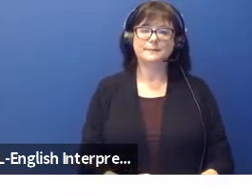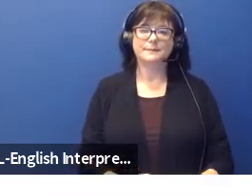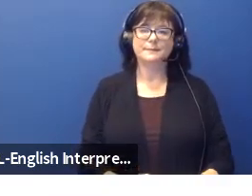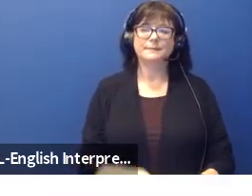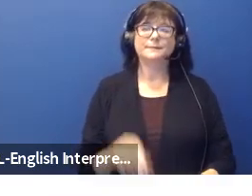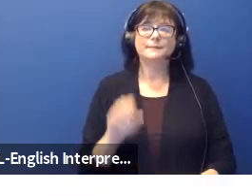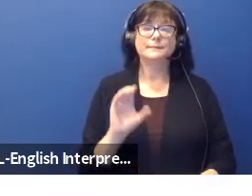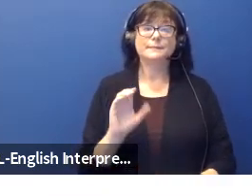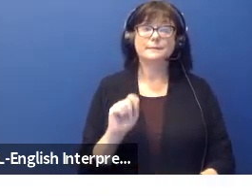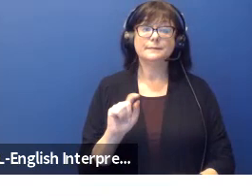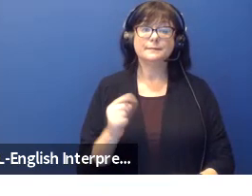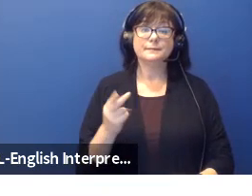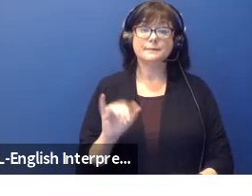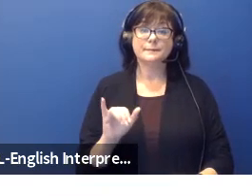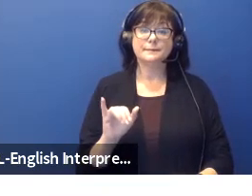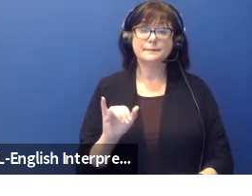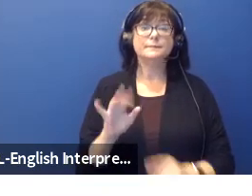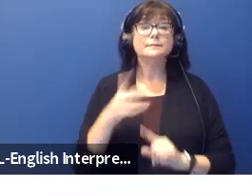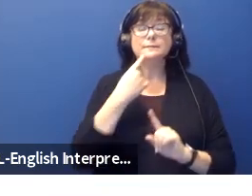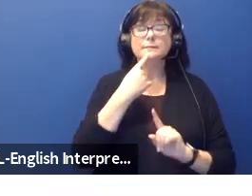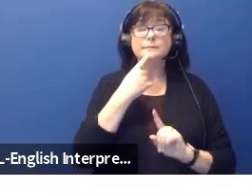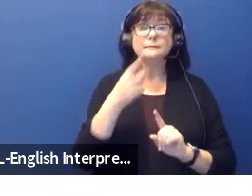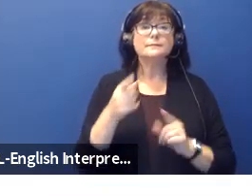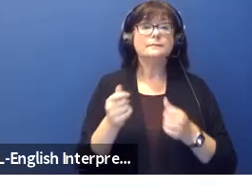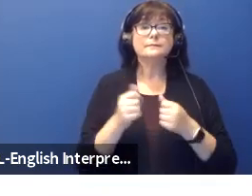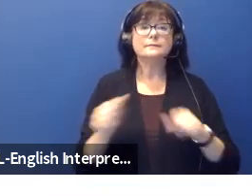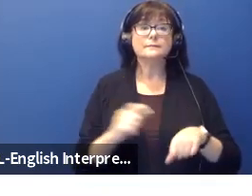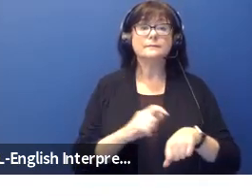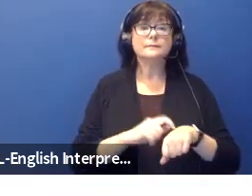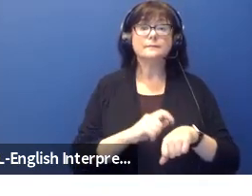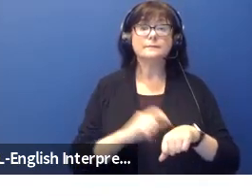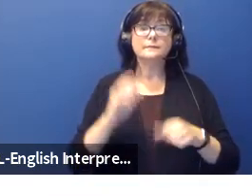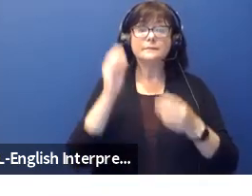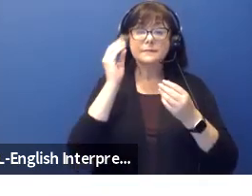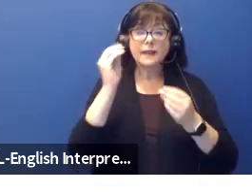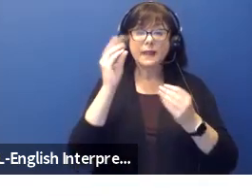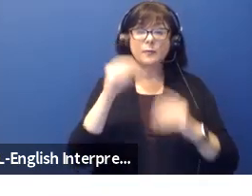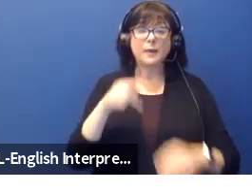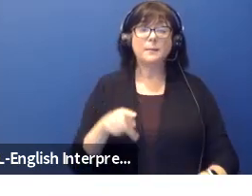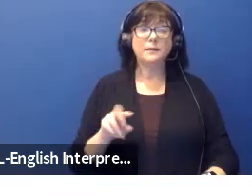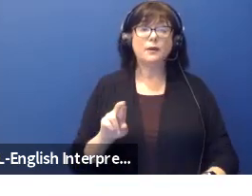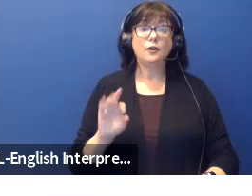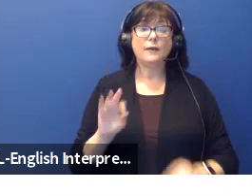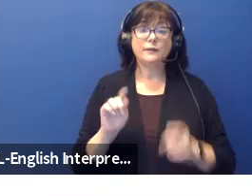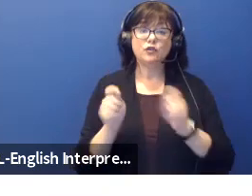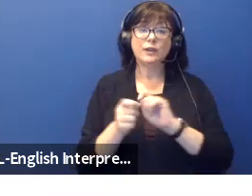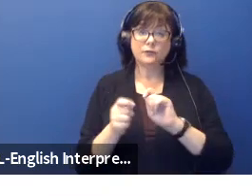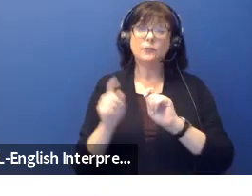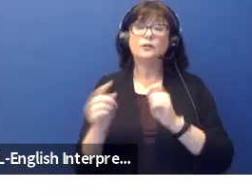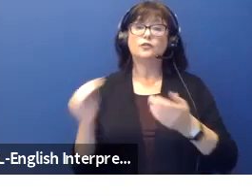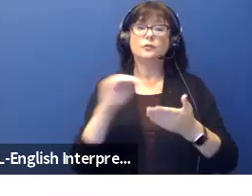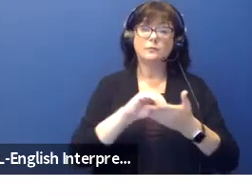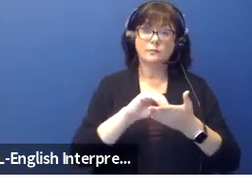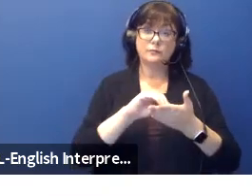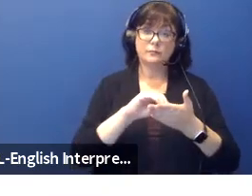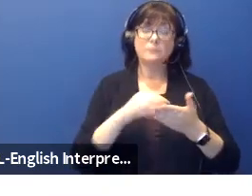Kathy mentioned anytime information on the PRF changes, there should always be a date on the change. Yep, good point. If you do change something